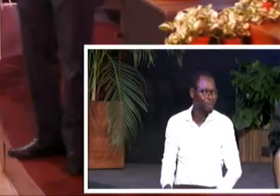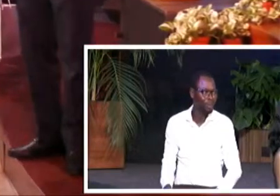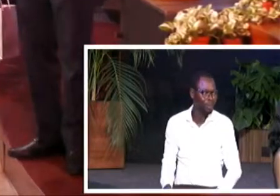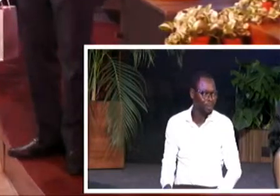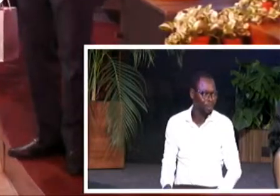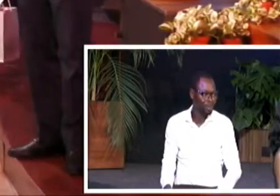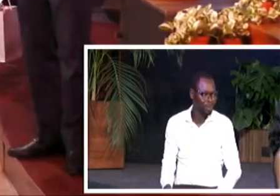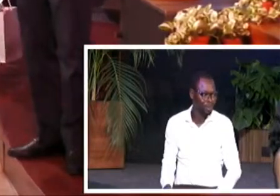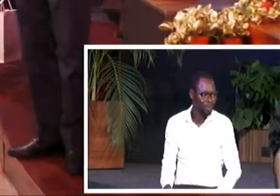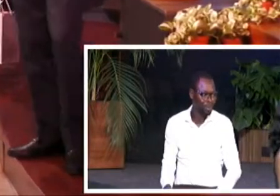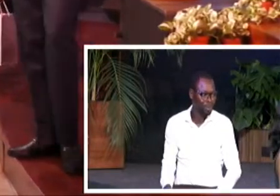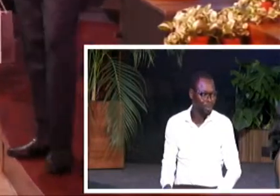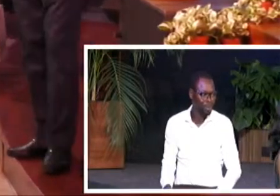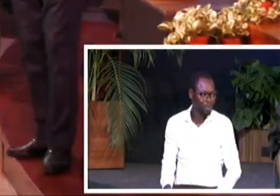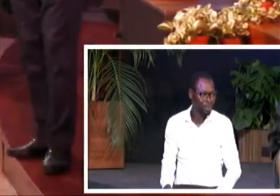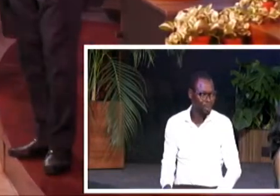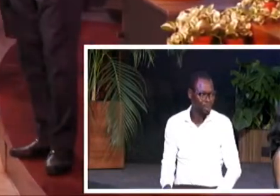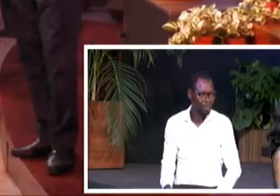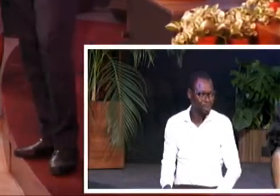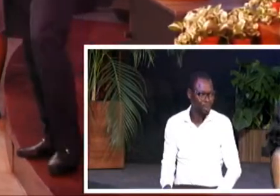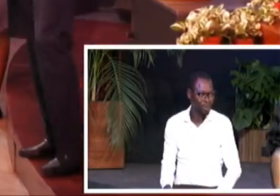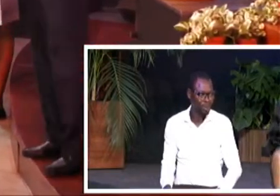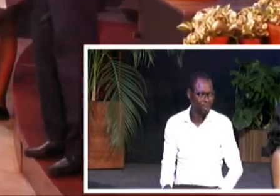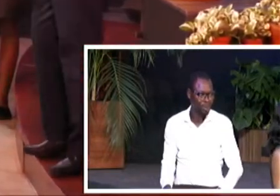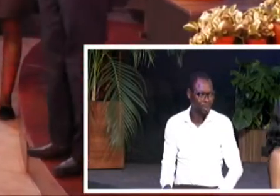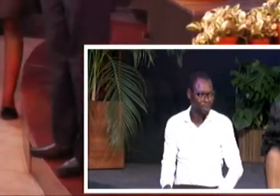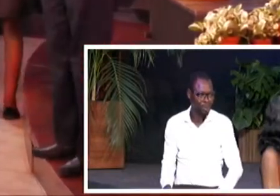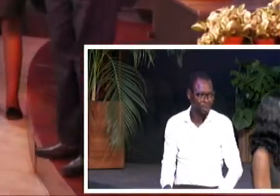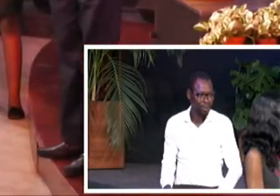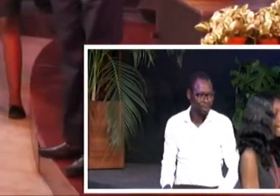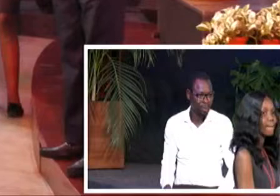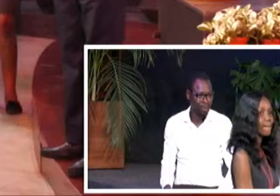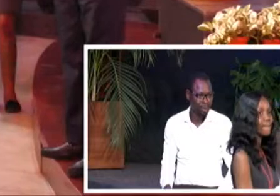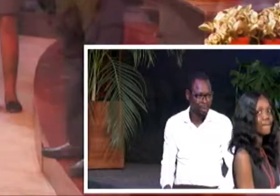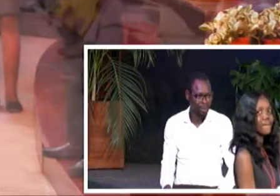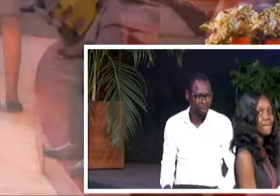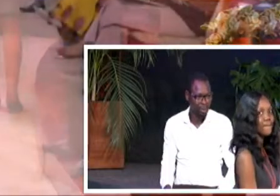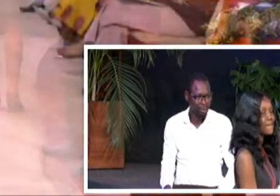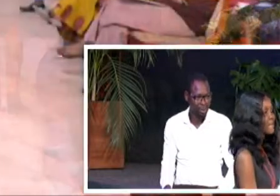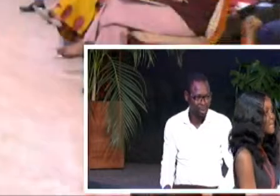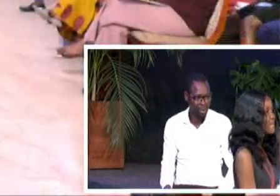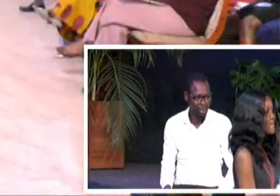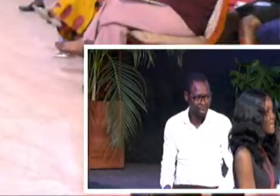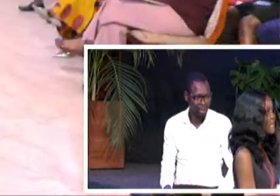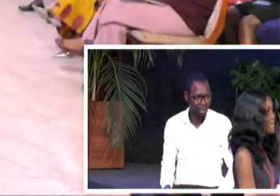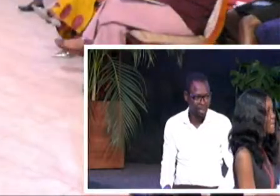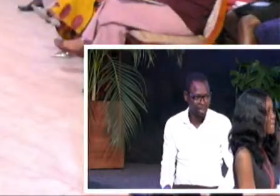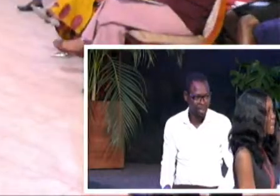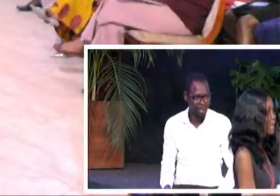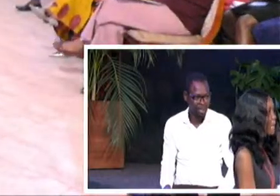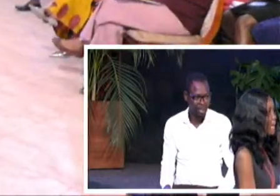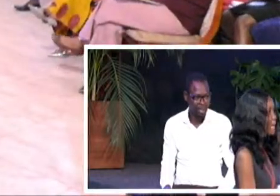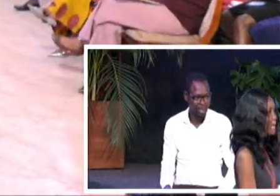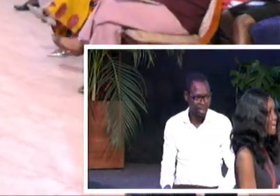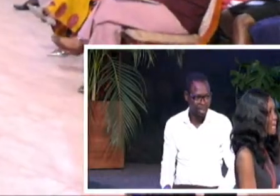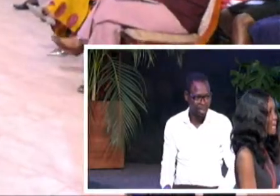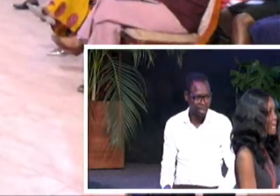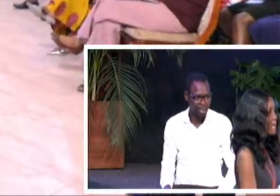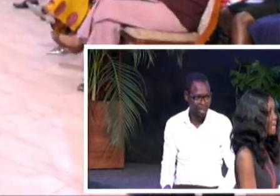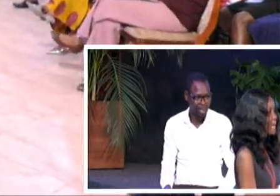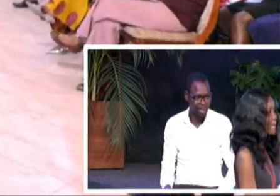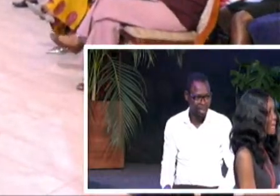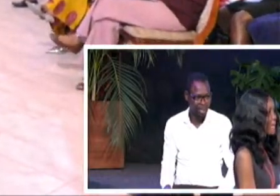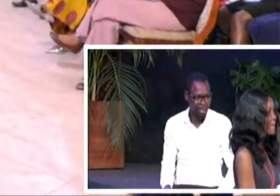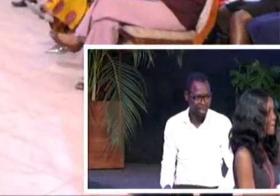35. You must be feeling very excited. You know what? I'm presenting the prize to you instead of your wife. 35th birthday, you present